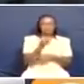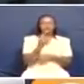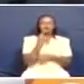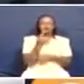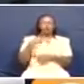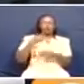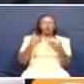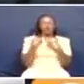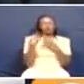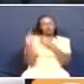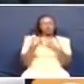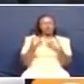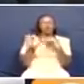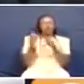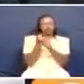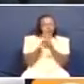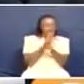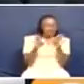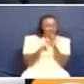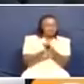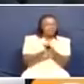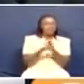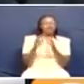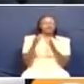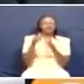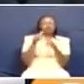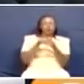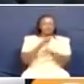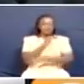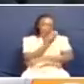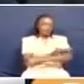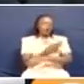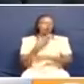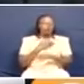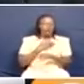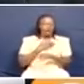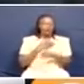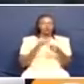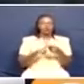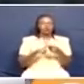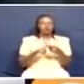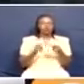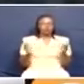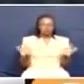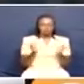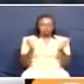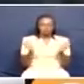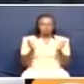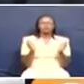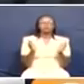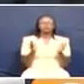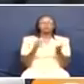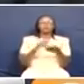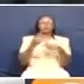to do all that is within our power to expedite this process.